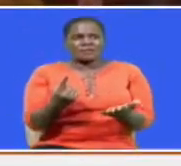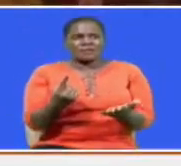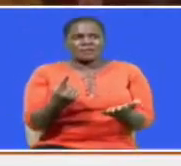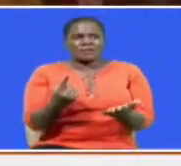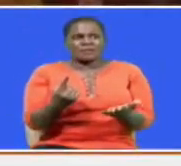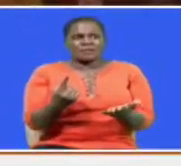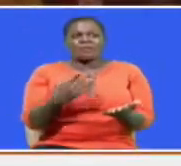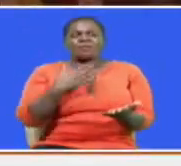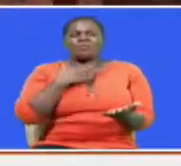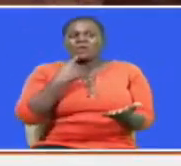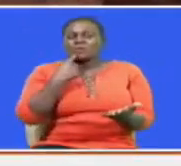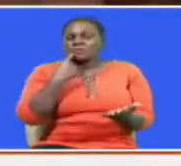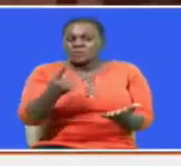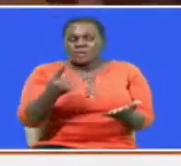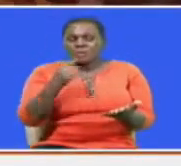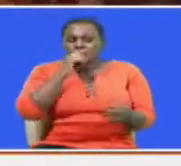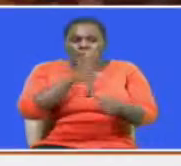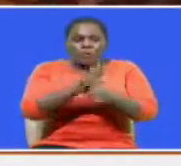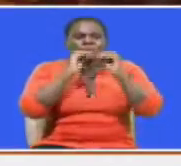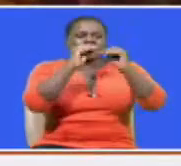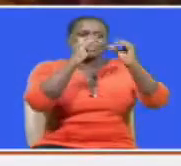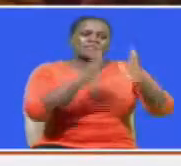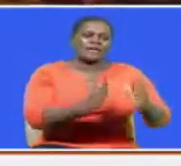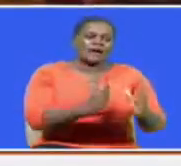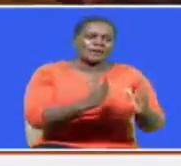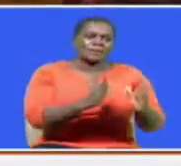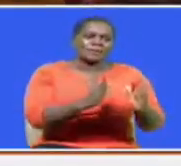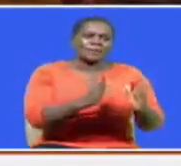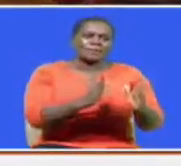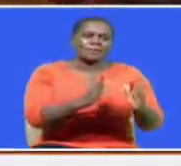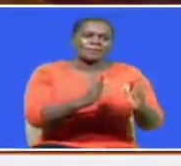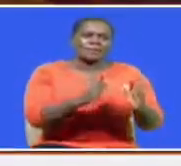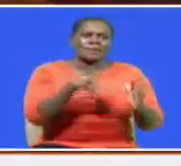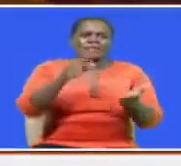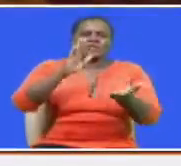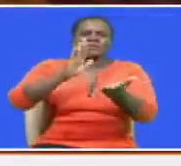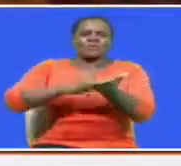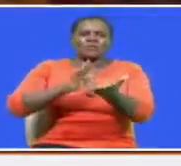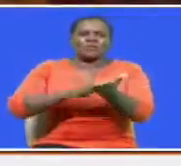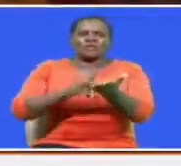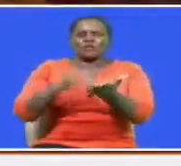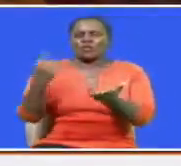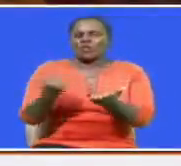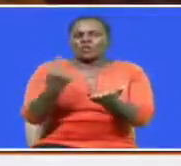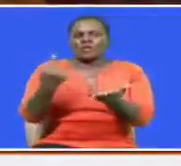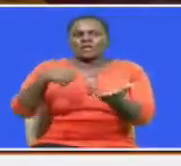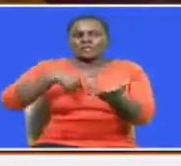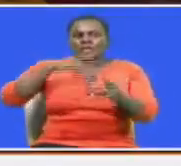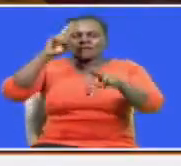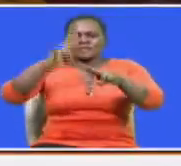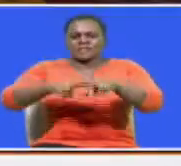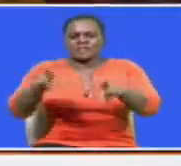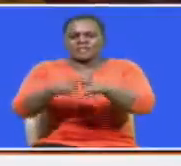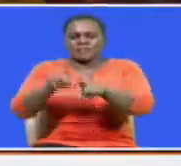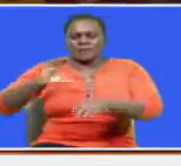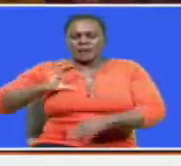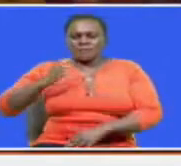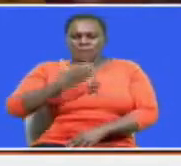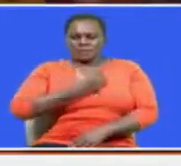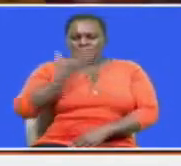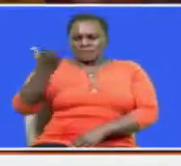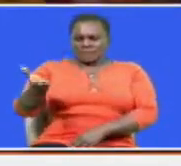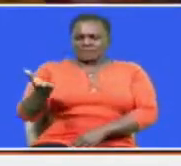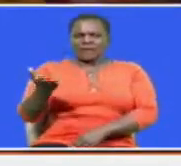Sasa tunataka kuhakikishia walimu wetu ya kwamba these are proposals, najua tutakaa kama kamati kule, and